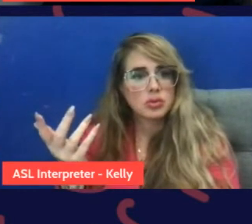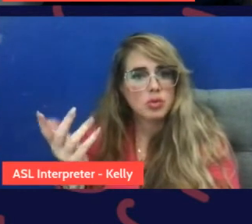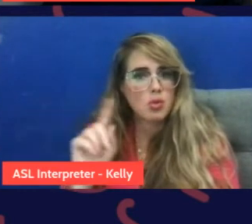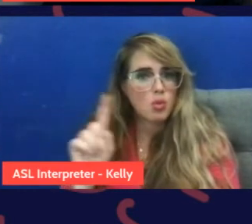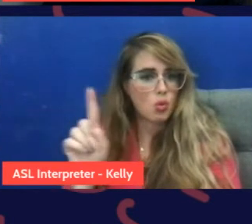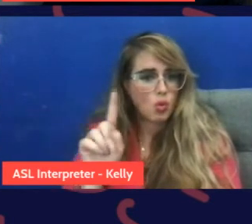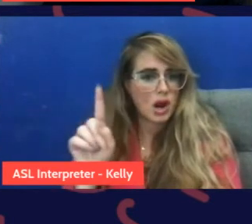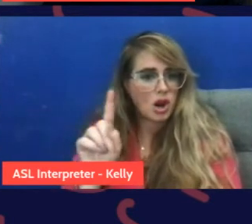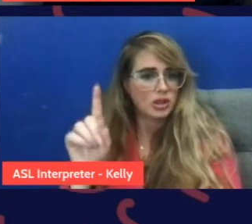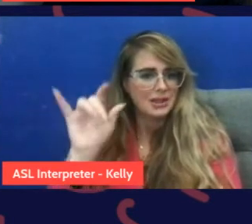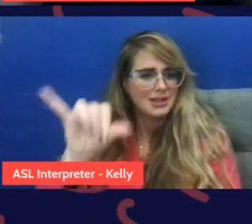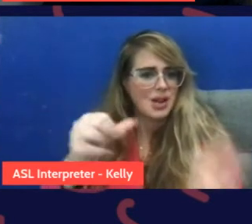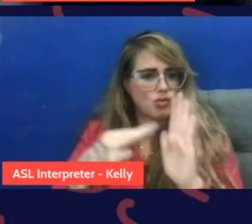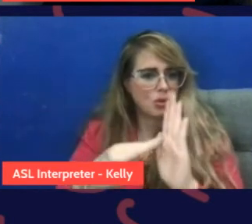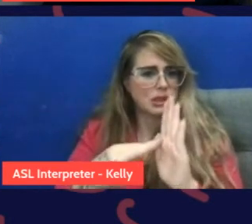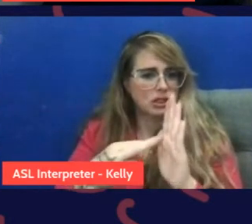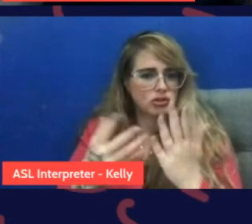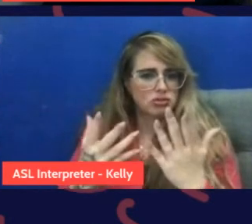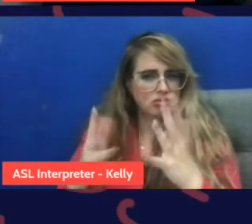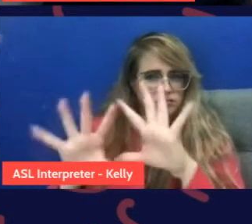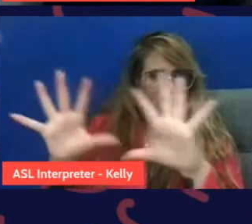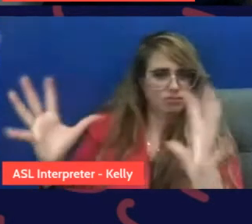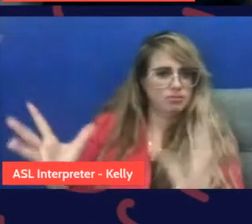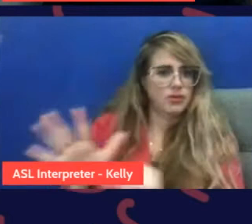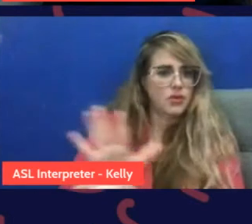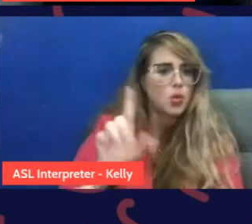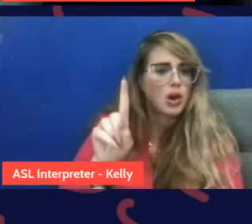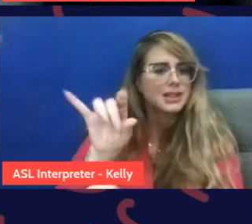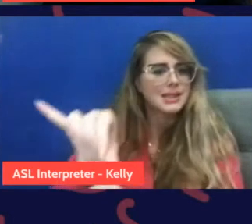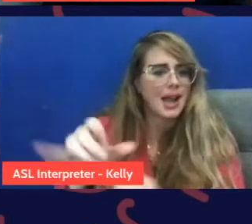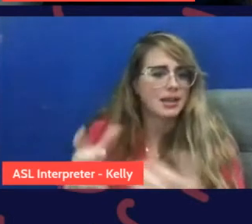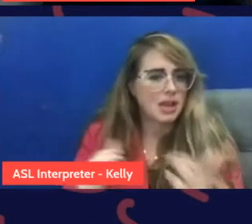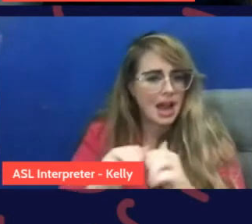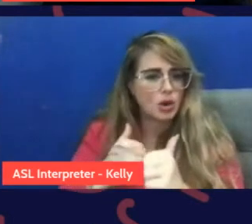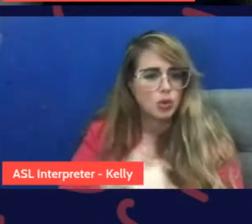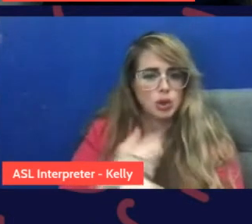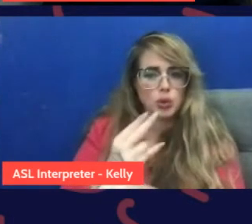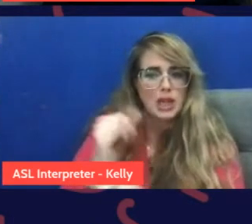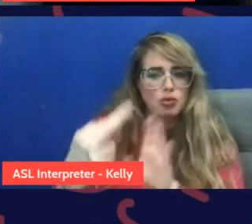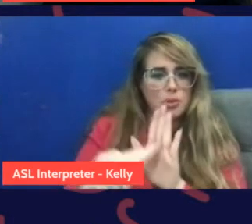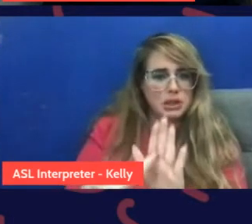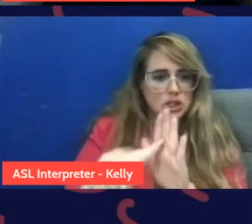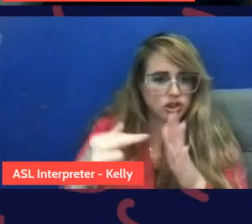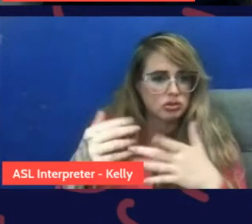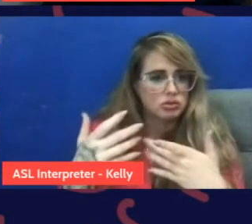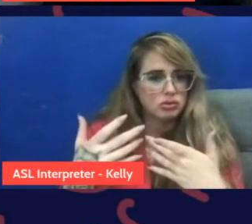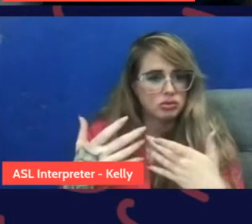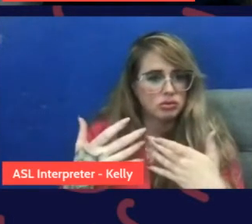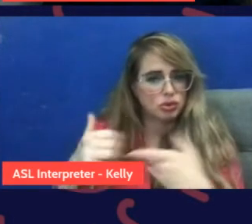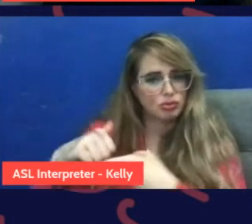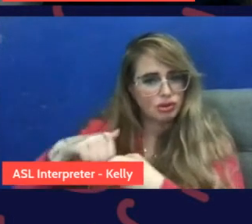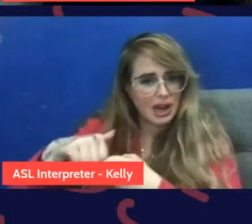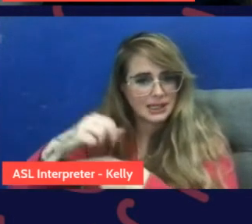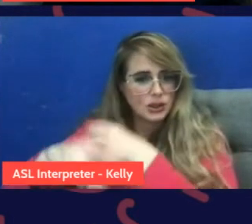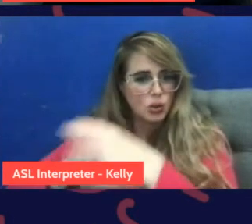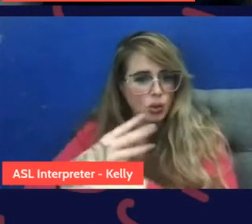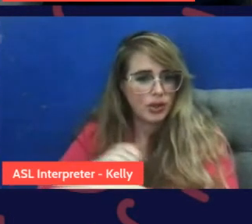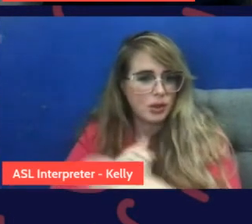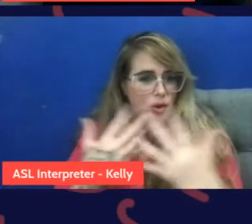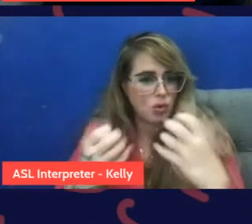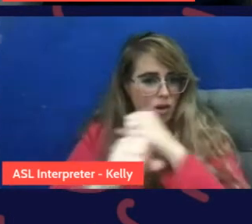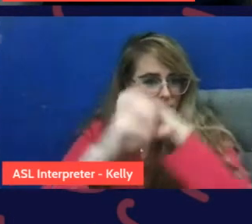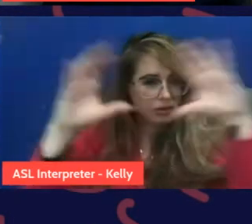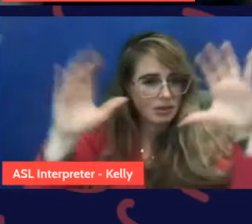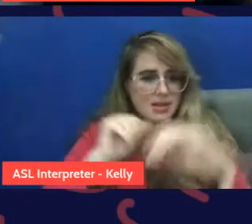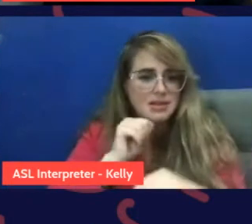where is the fullness of that representation, and how do we use that representation to rehearse the world we want,